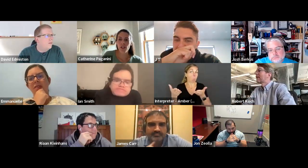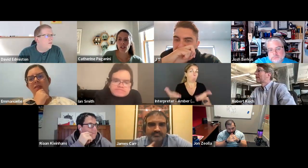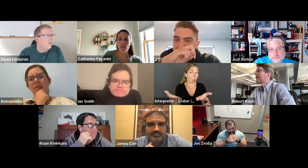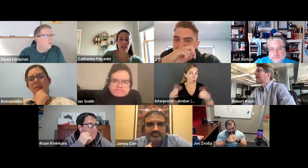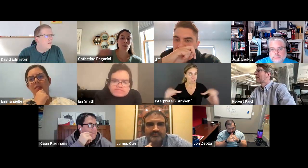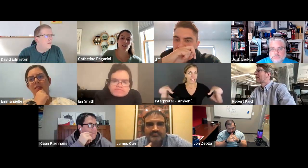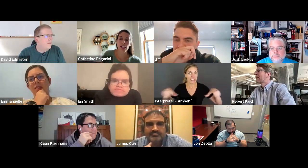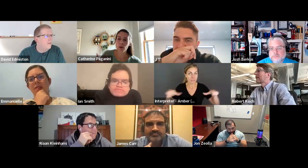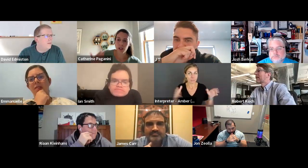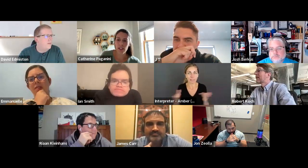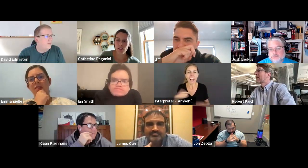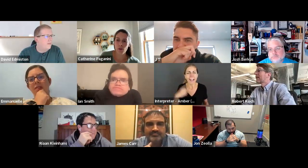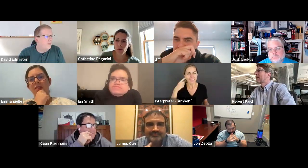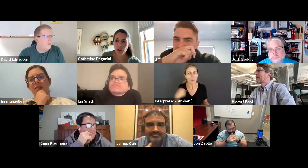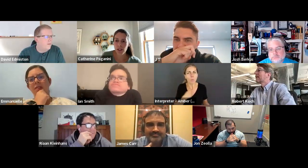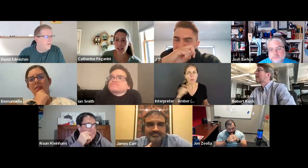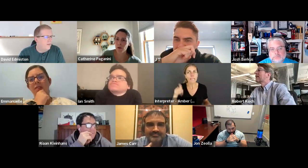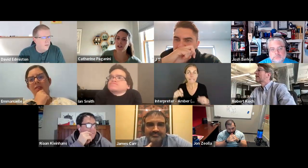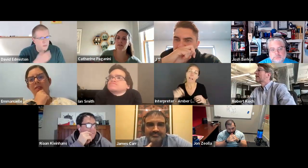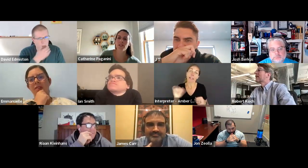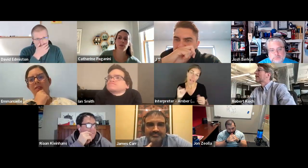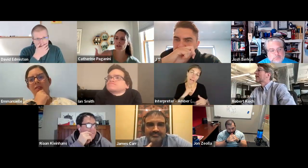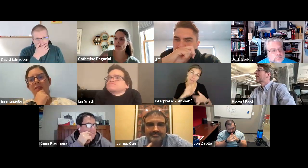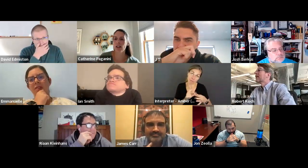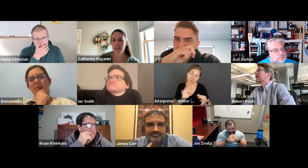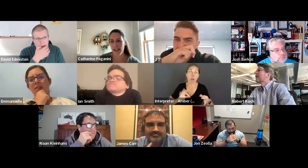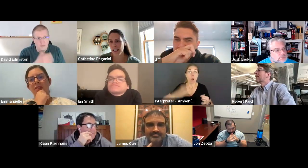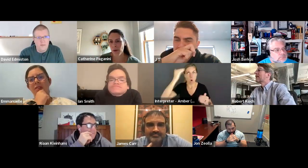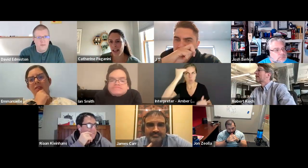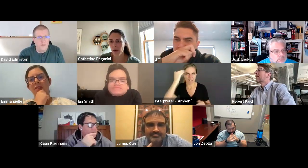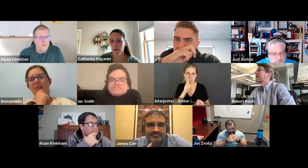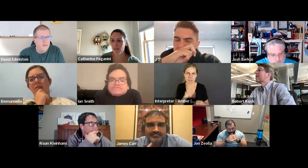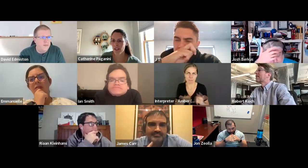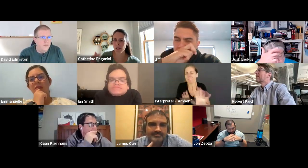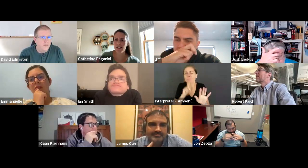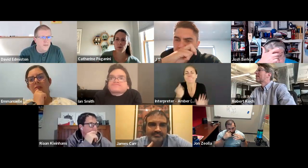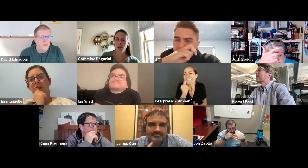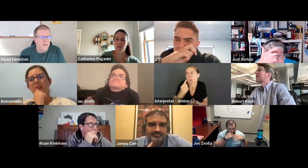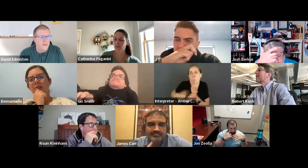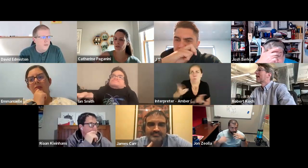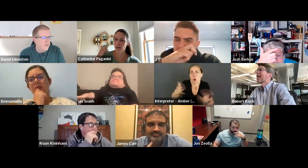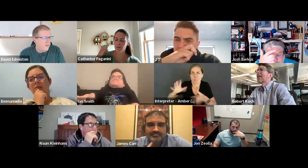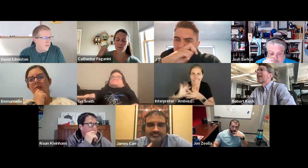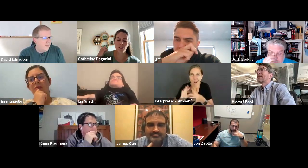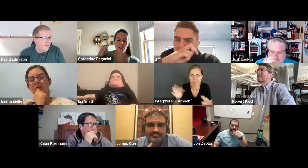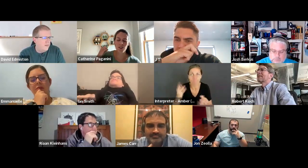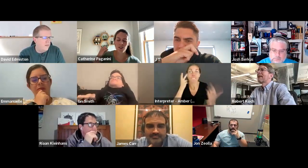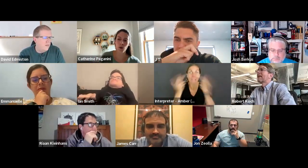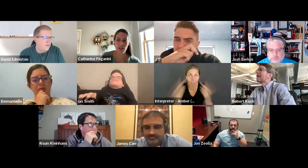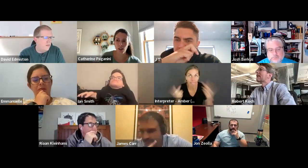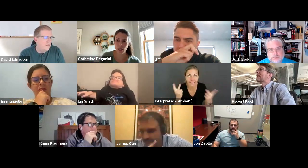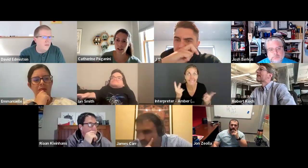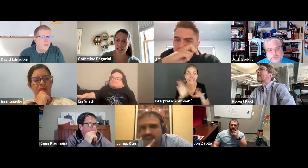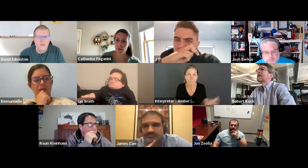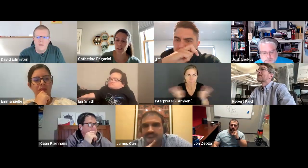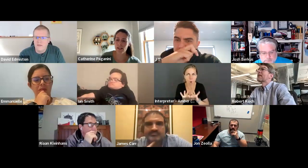do need, as I mentioned, like awareness is really important, and awareness and visibility, we just talked exactly about that, right? Visibility is important, for just as